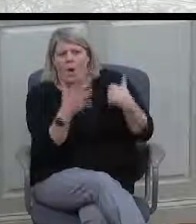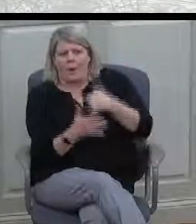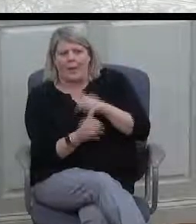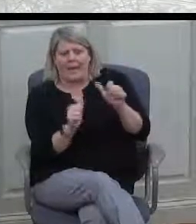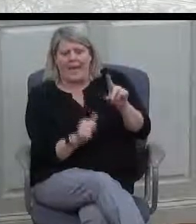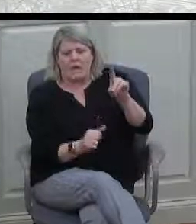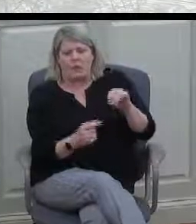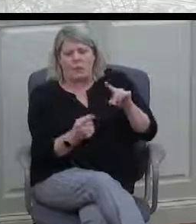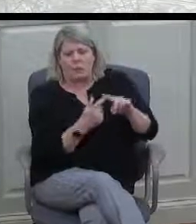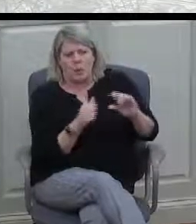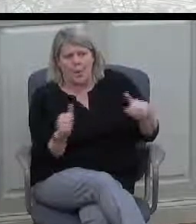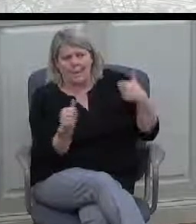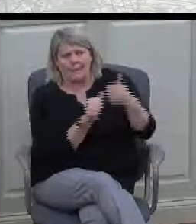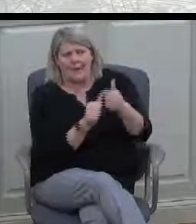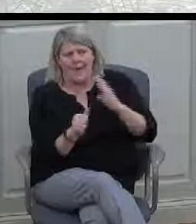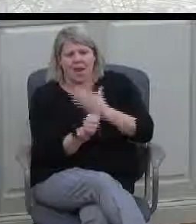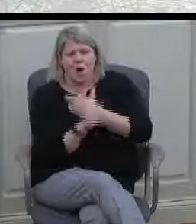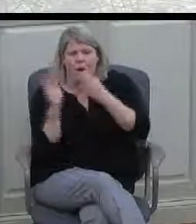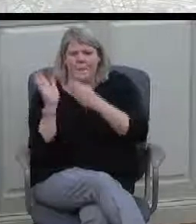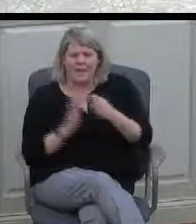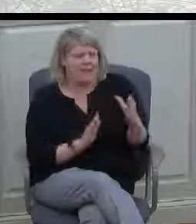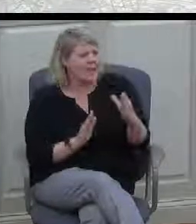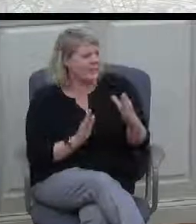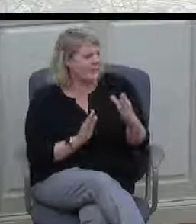were done. Earl, when were those plans initially,